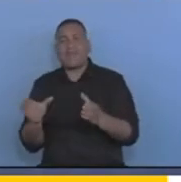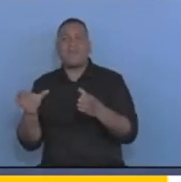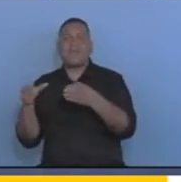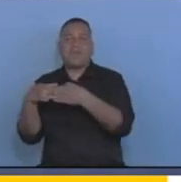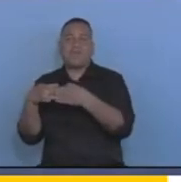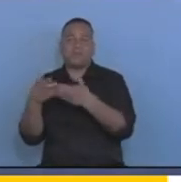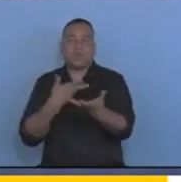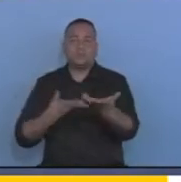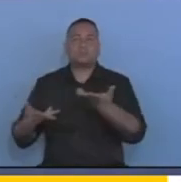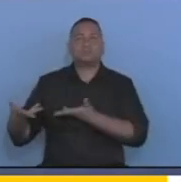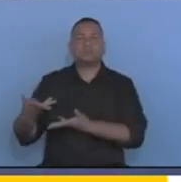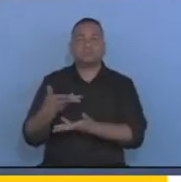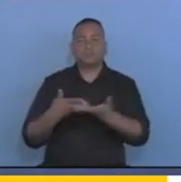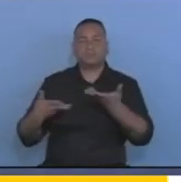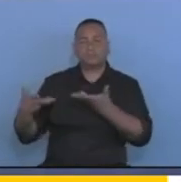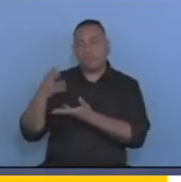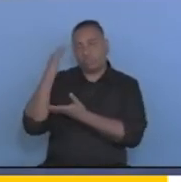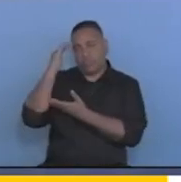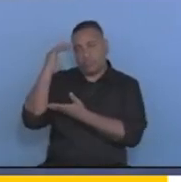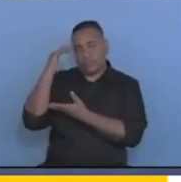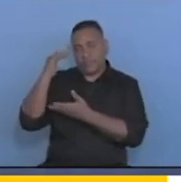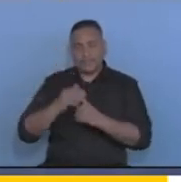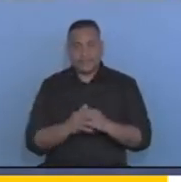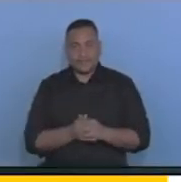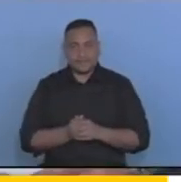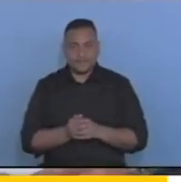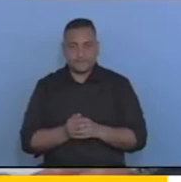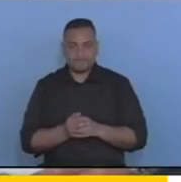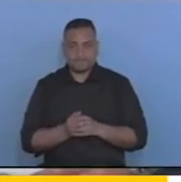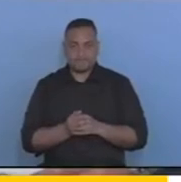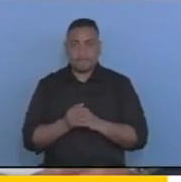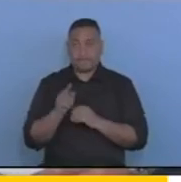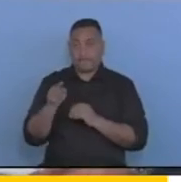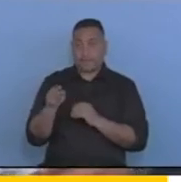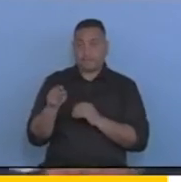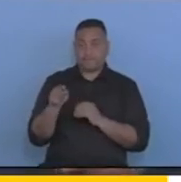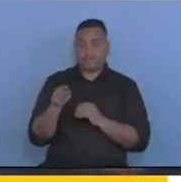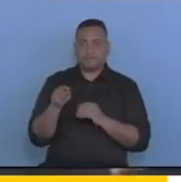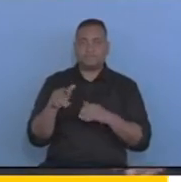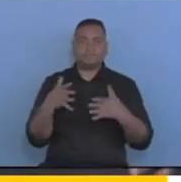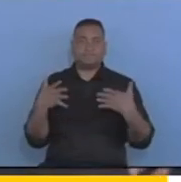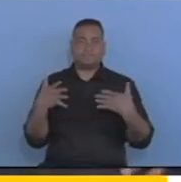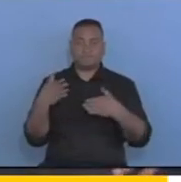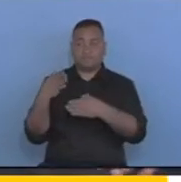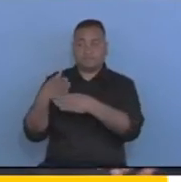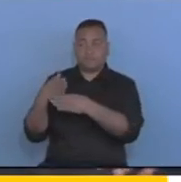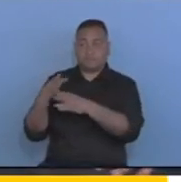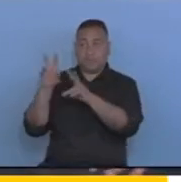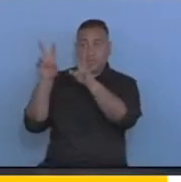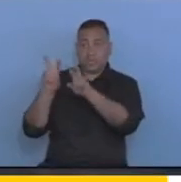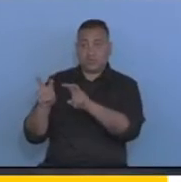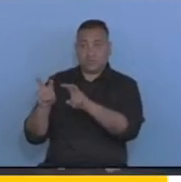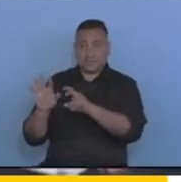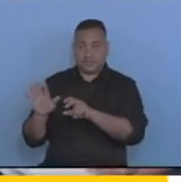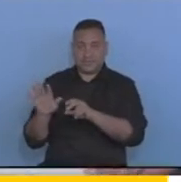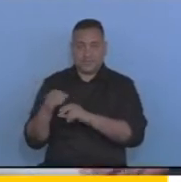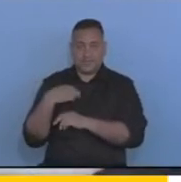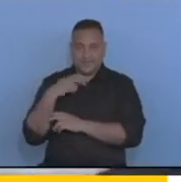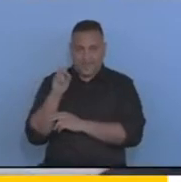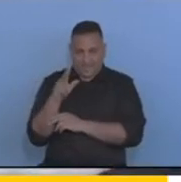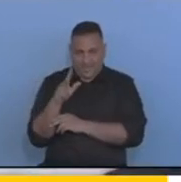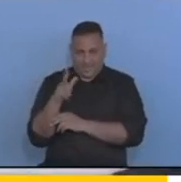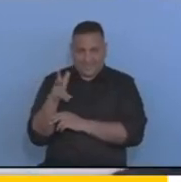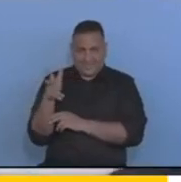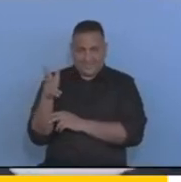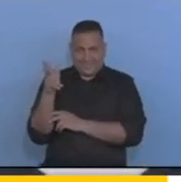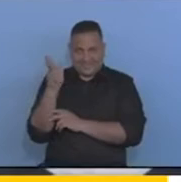theory on the OSHEC. Okay, this sounds complicated. I'm sure